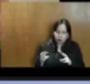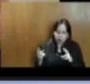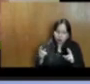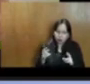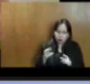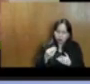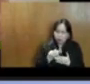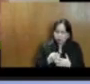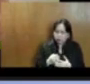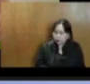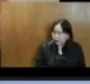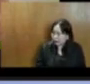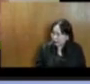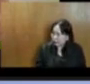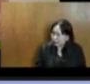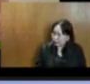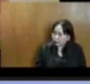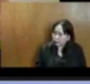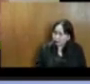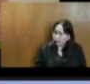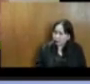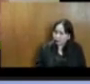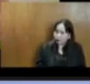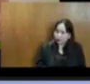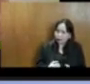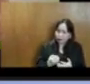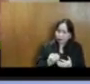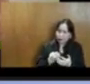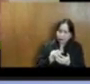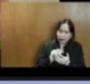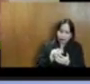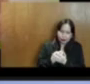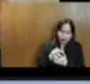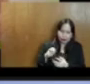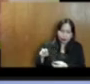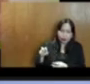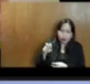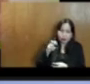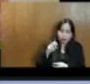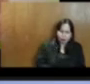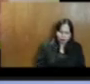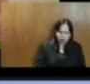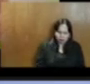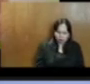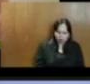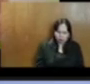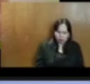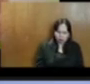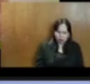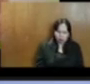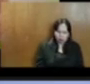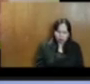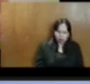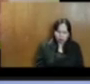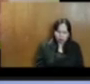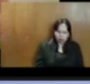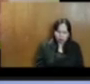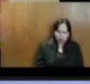sustainable agriculture, and ecotourism are becoming, they are, I think, they're critical sectors that we should be looking at. So we